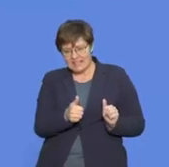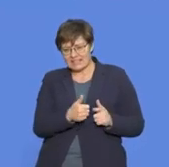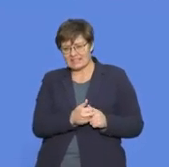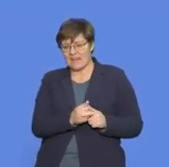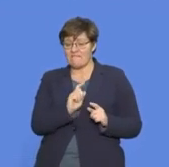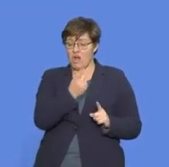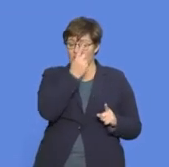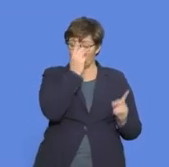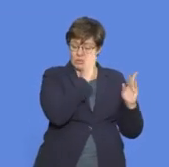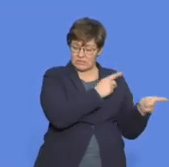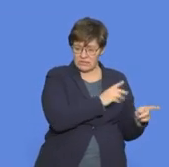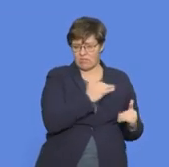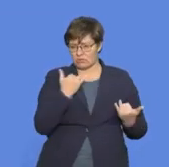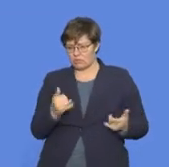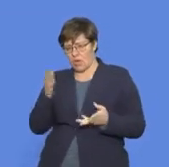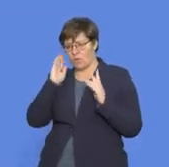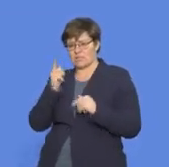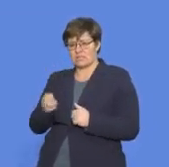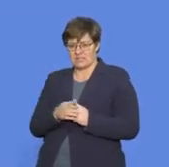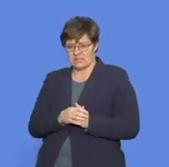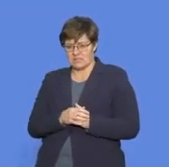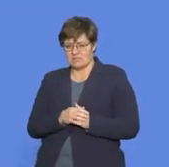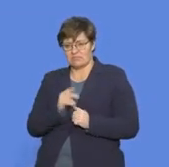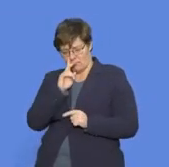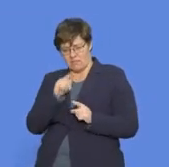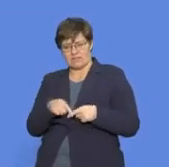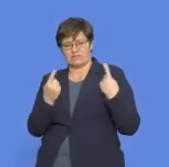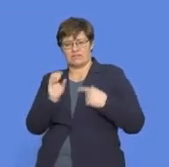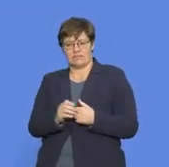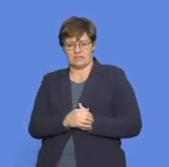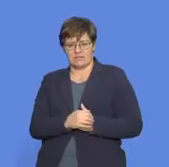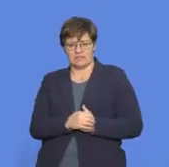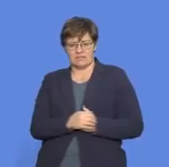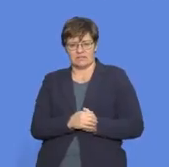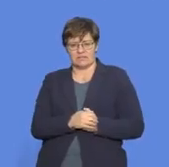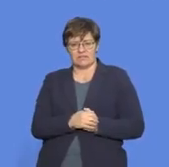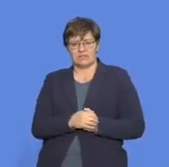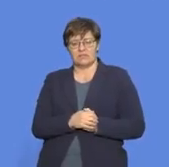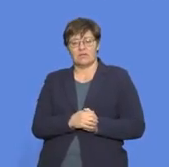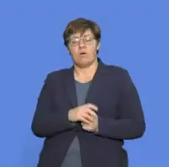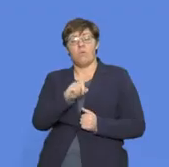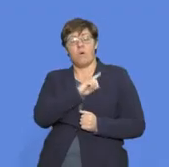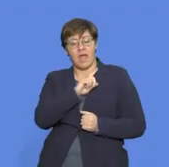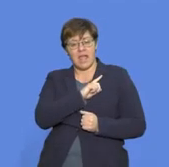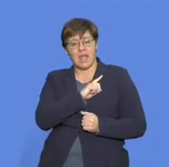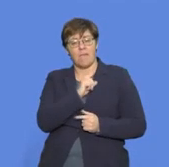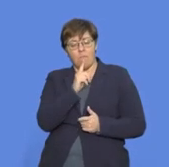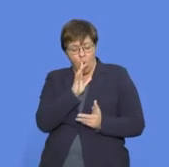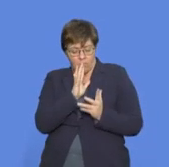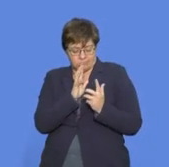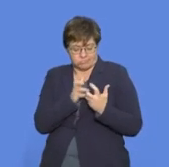and we look at what we know today as the horse, we can see they look different. Okay, and that is because they became